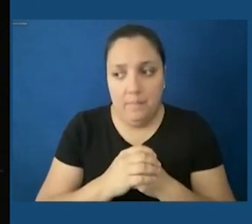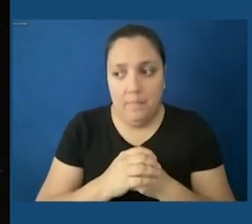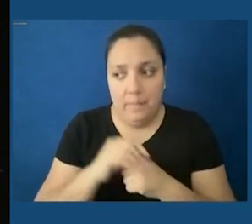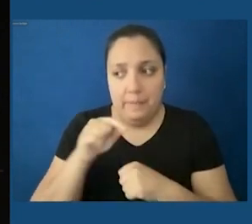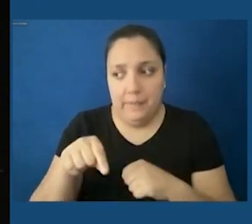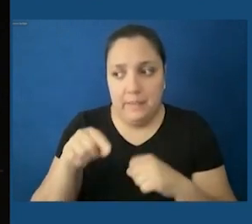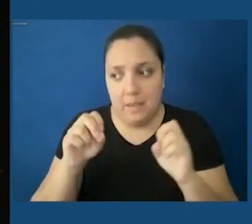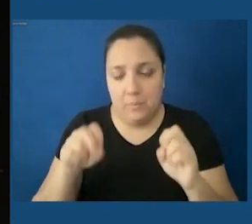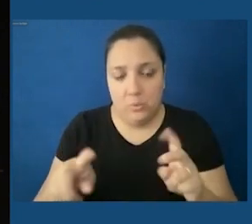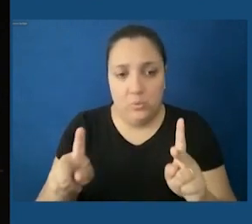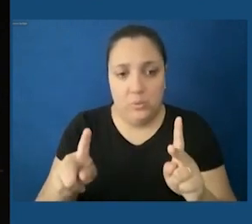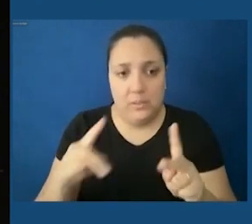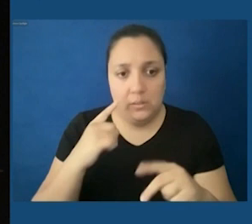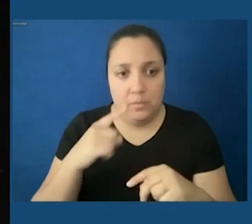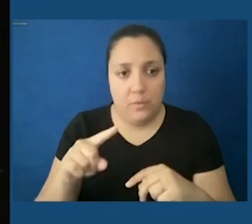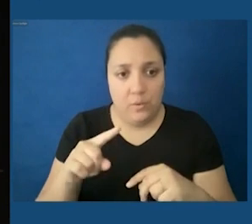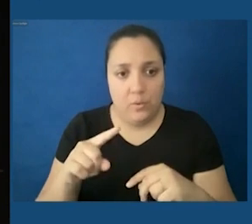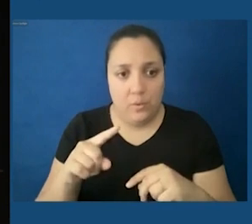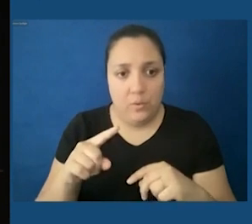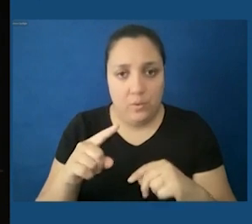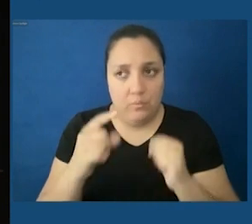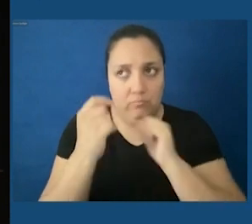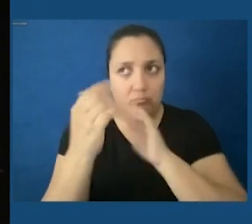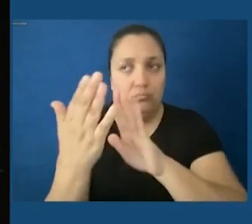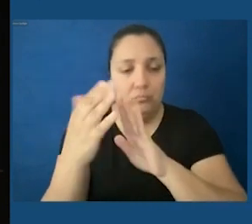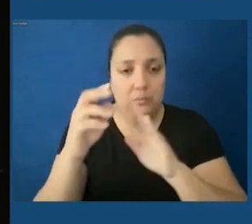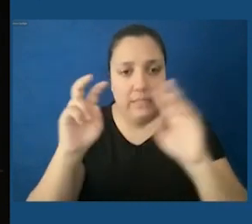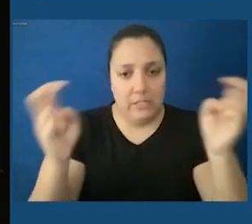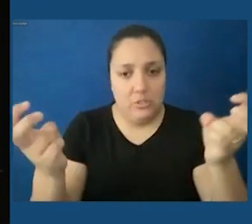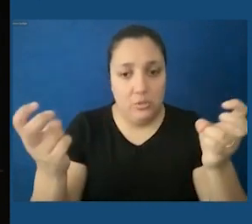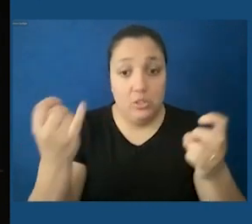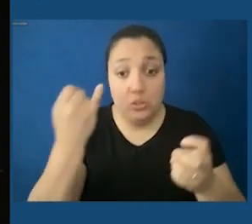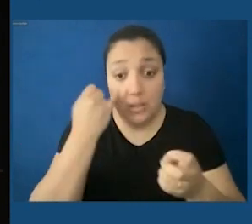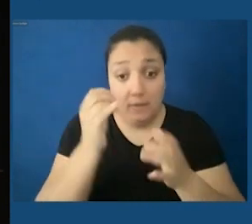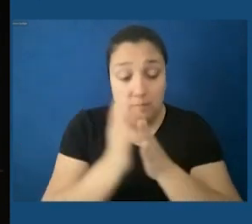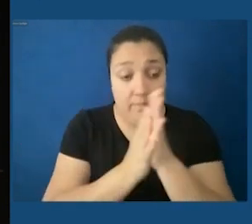these to address this issue. So if you're interested,